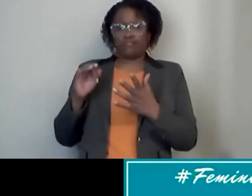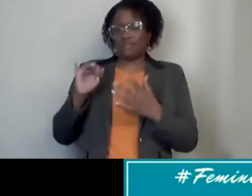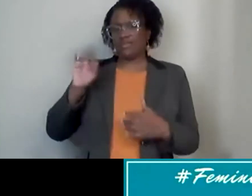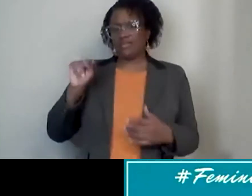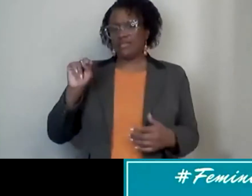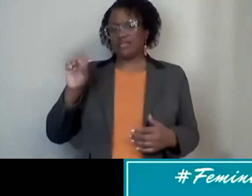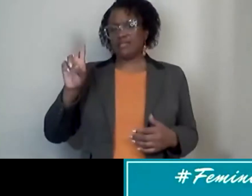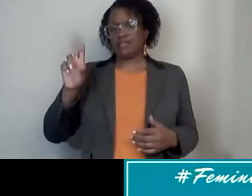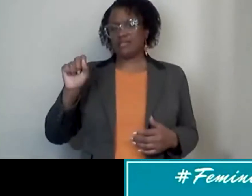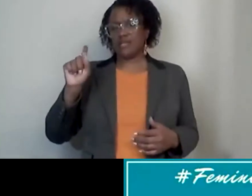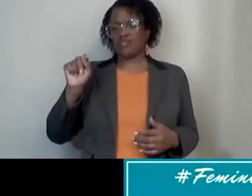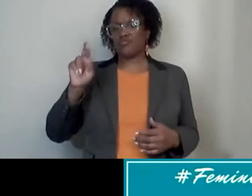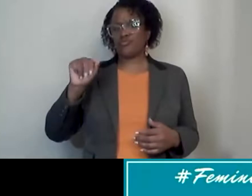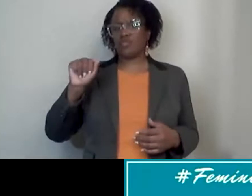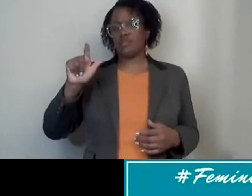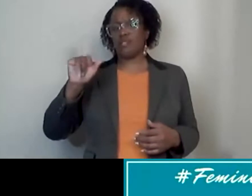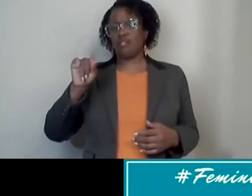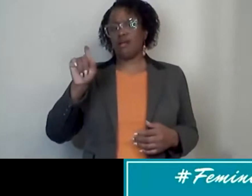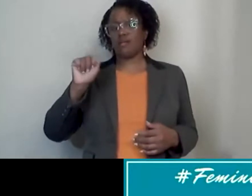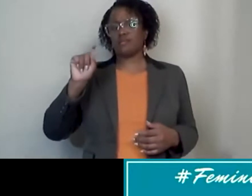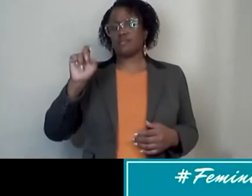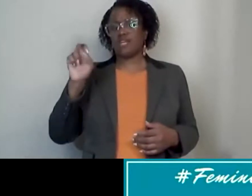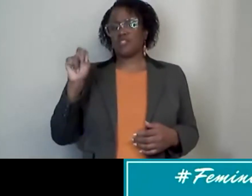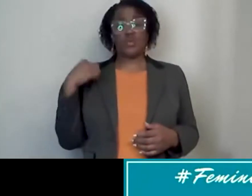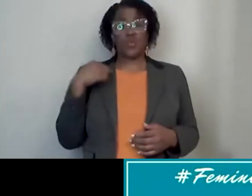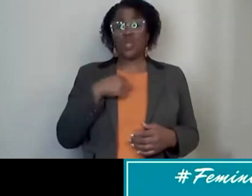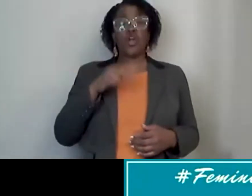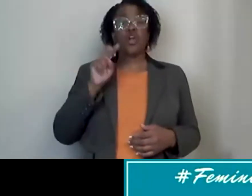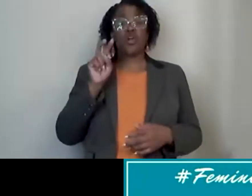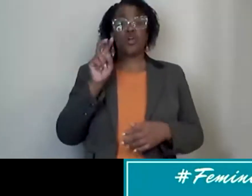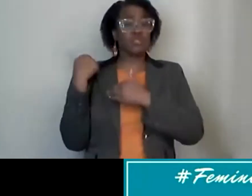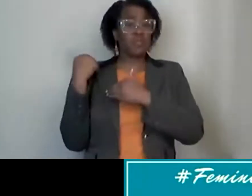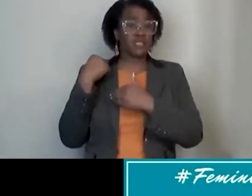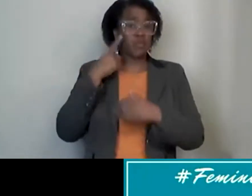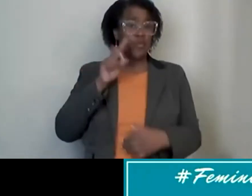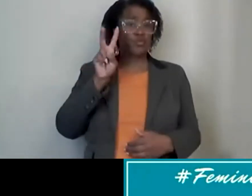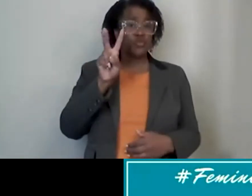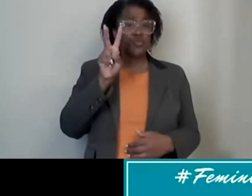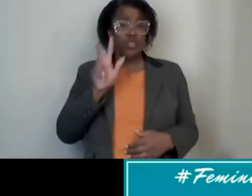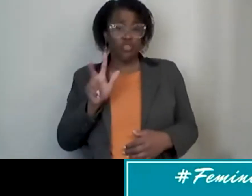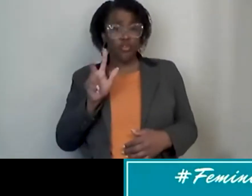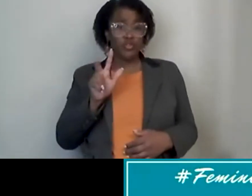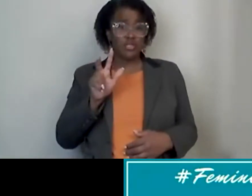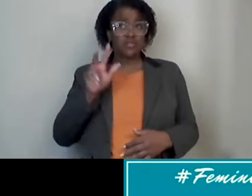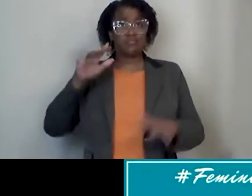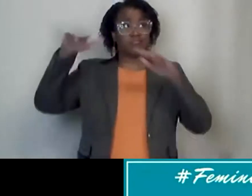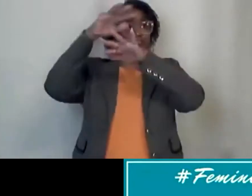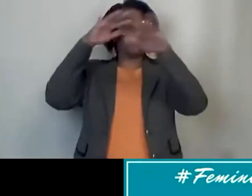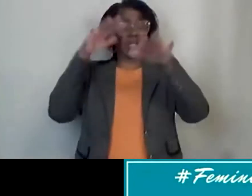for two-thirds of global carbon emissions historically. So when we talk about climate debt and